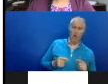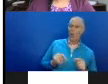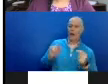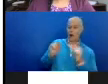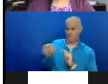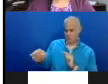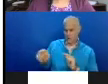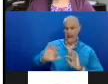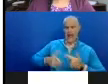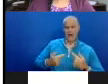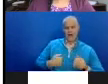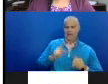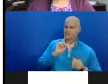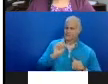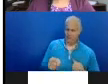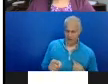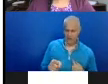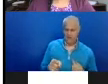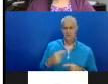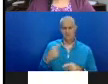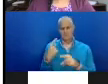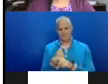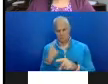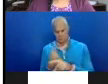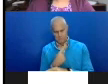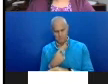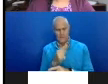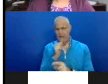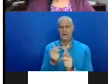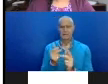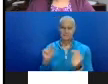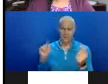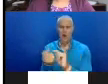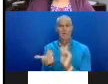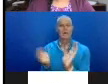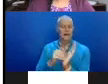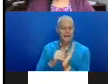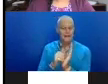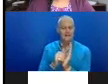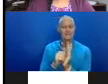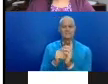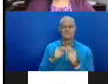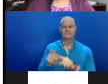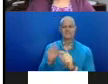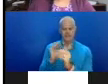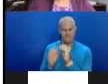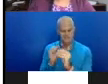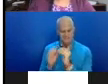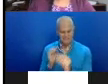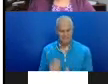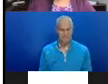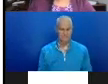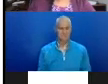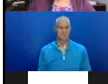So they're again respond in a way that they're not creating more harm as they try and repair harm. So what